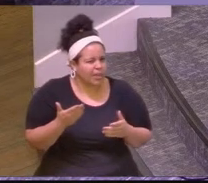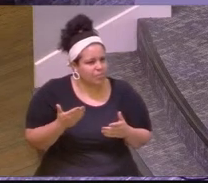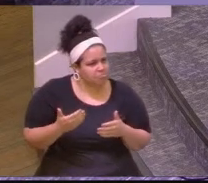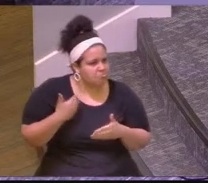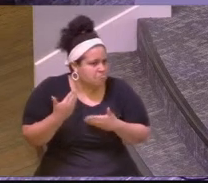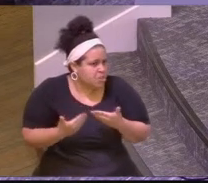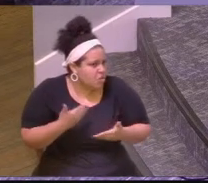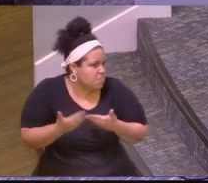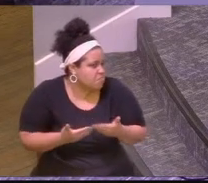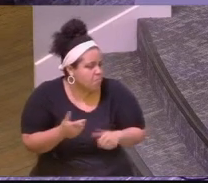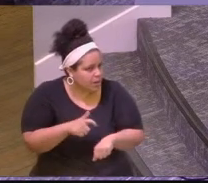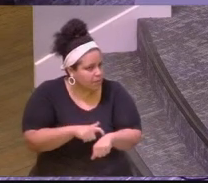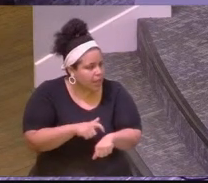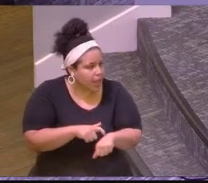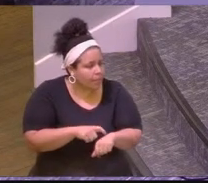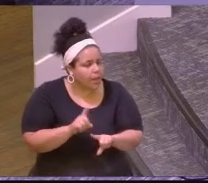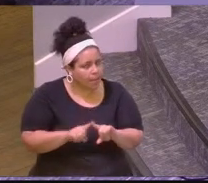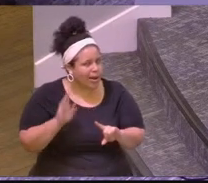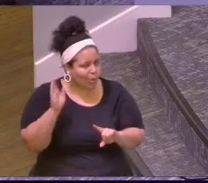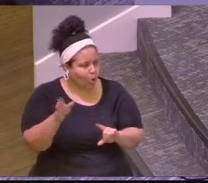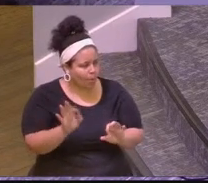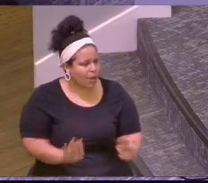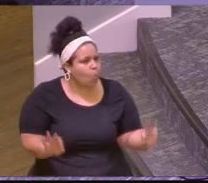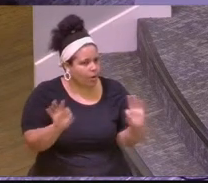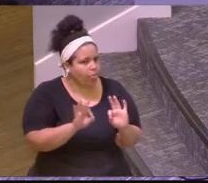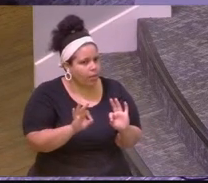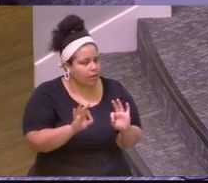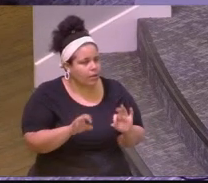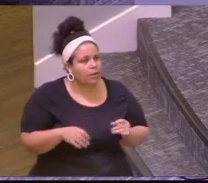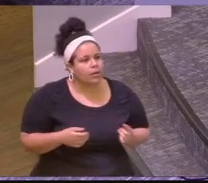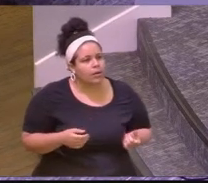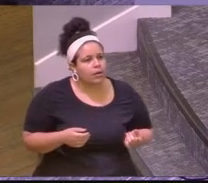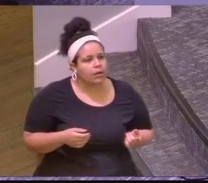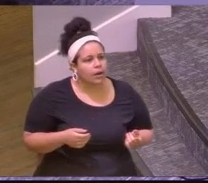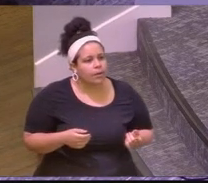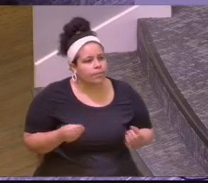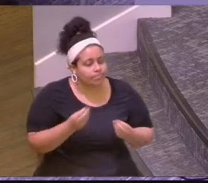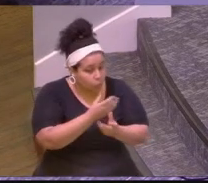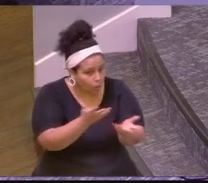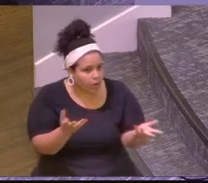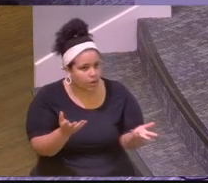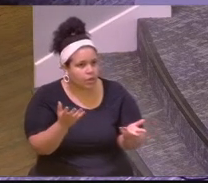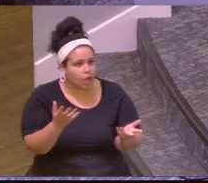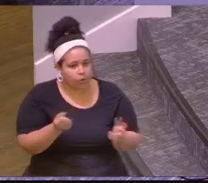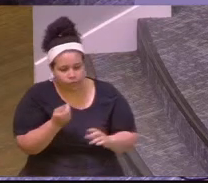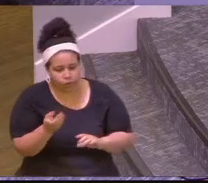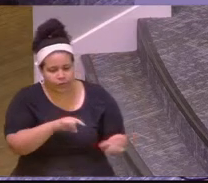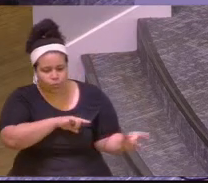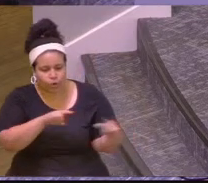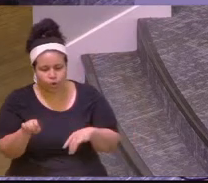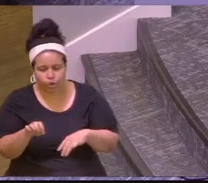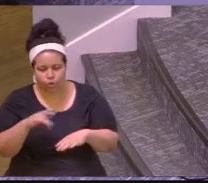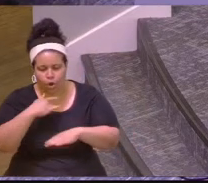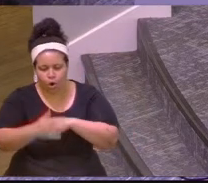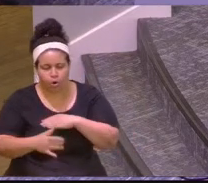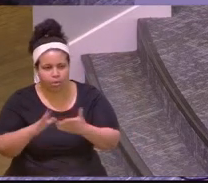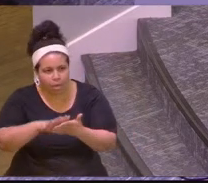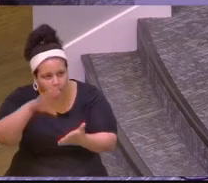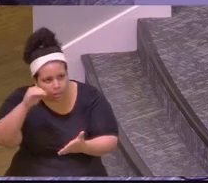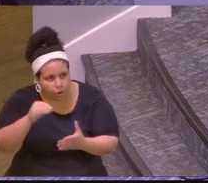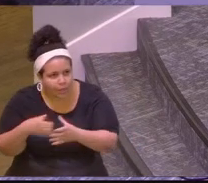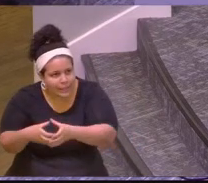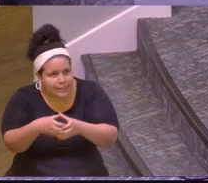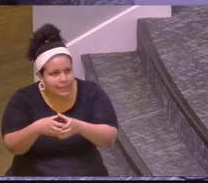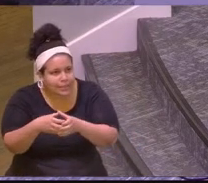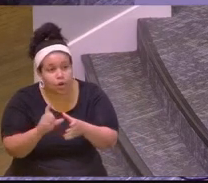want to note, several of us went to the Early Learning Center on the east side that's been renovated